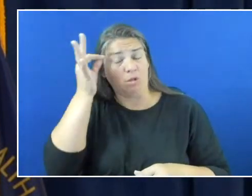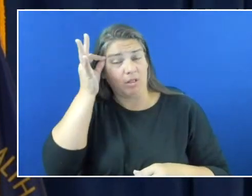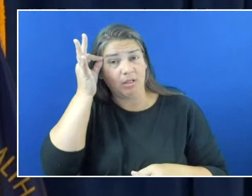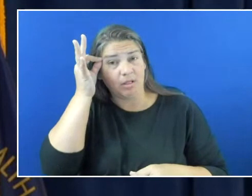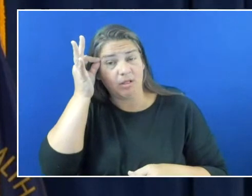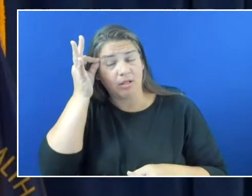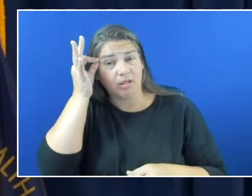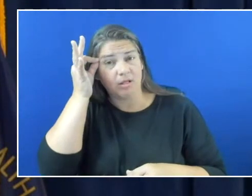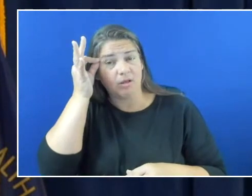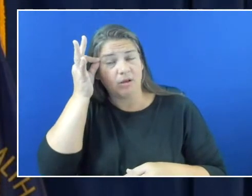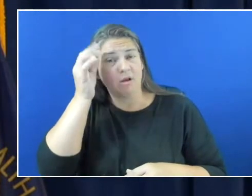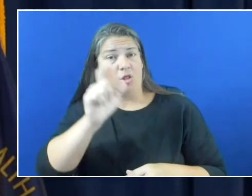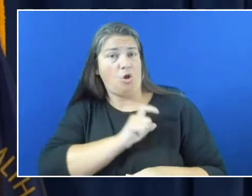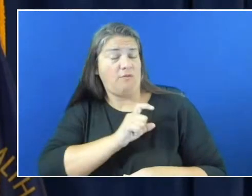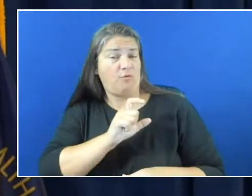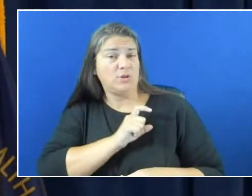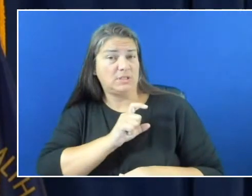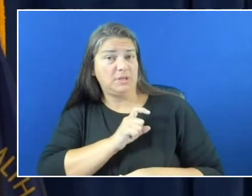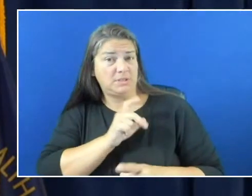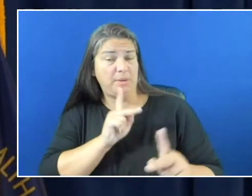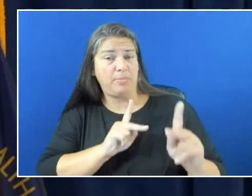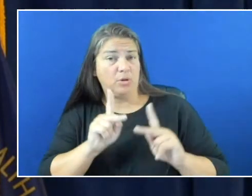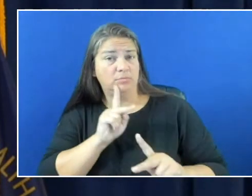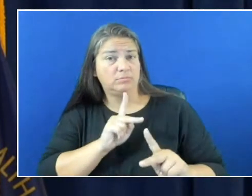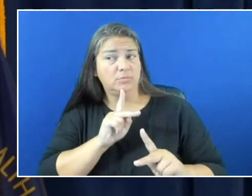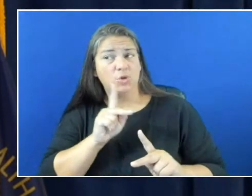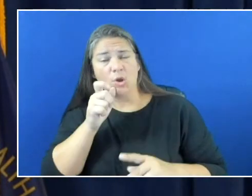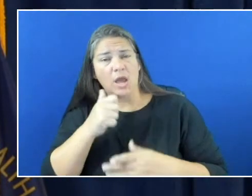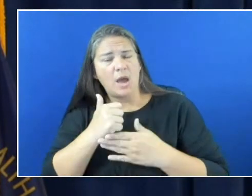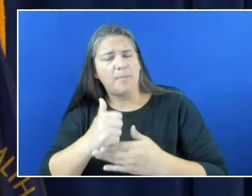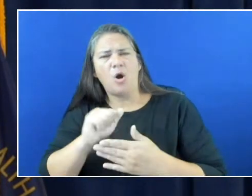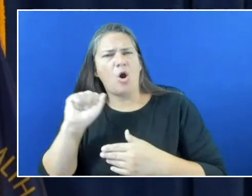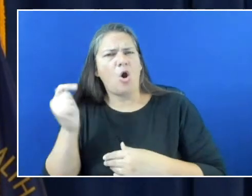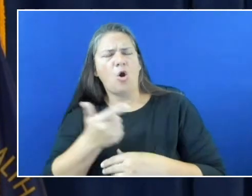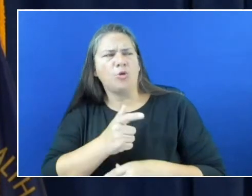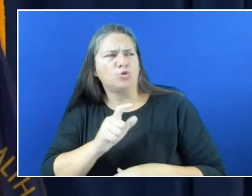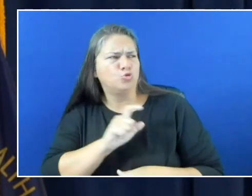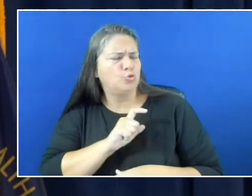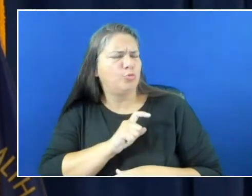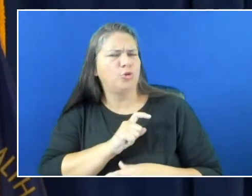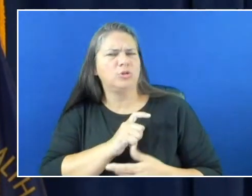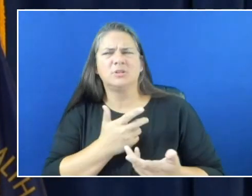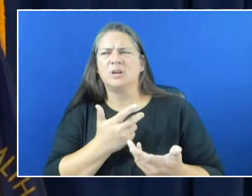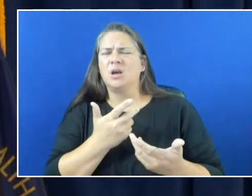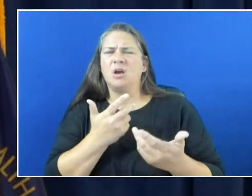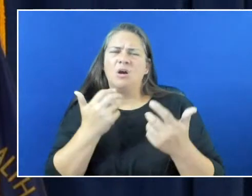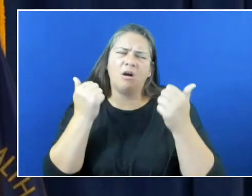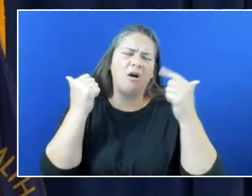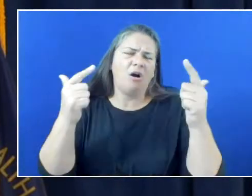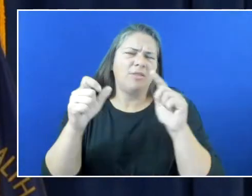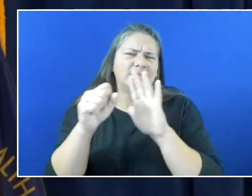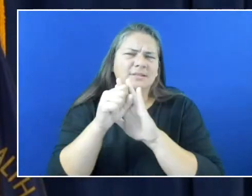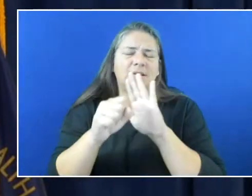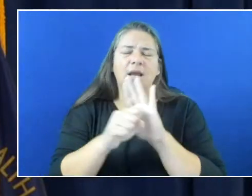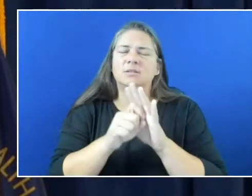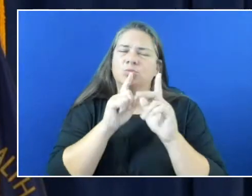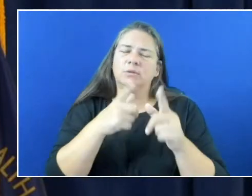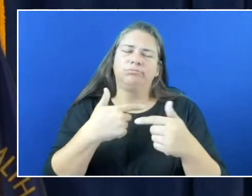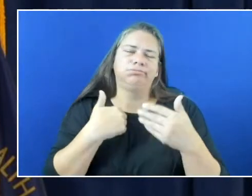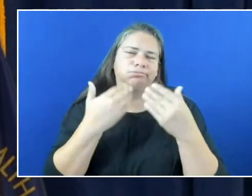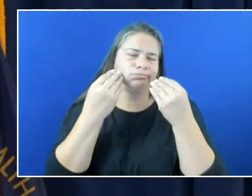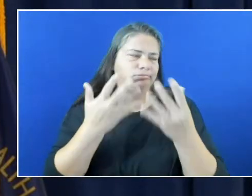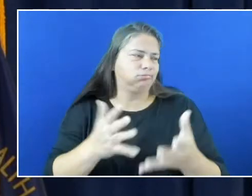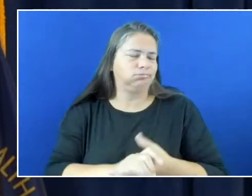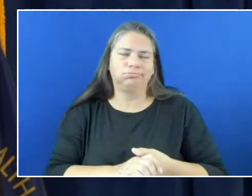law enforcement folks that helped out, to all the troopers and others in every other state. I can't tell you